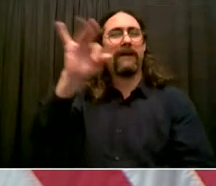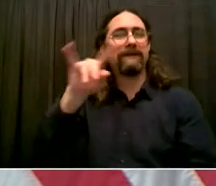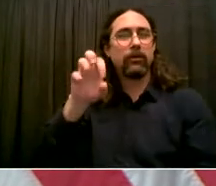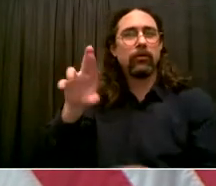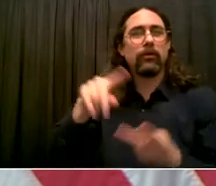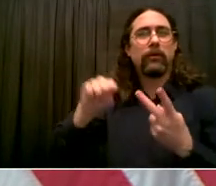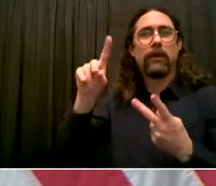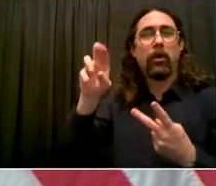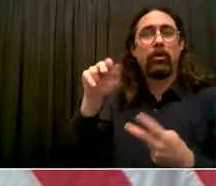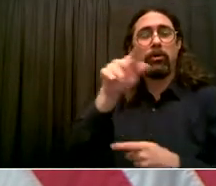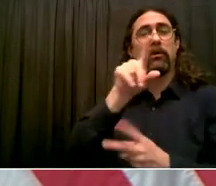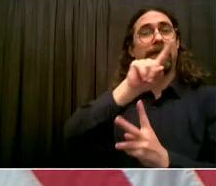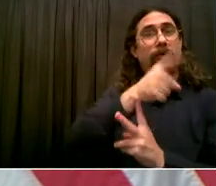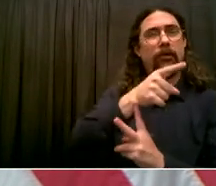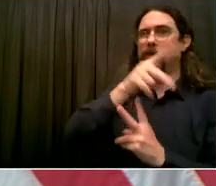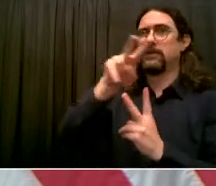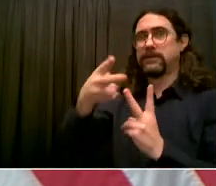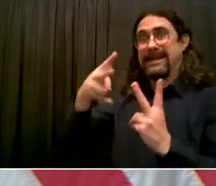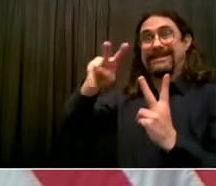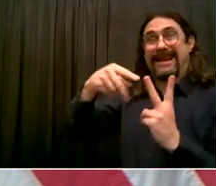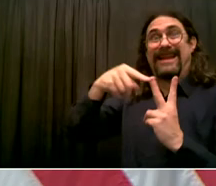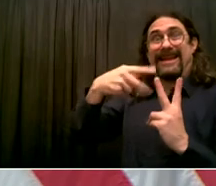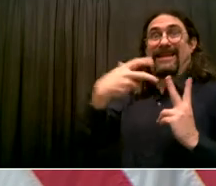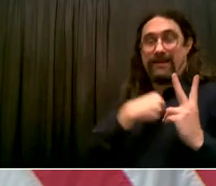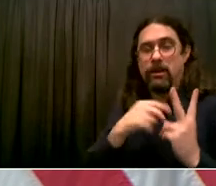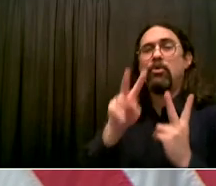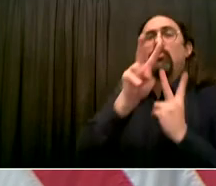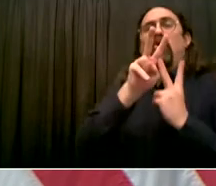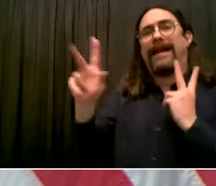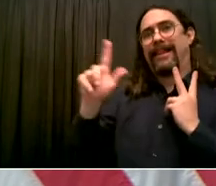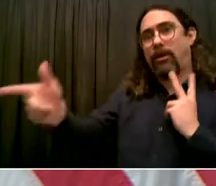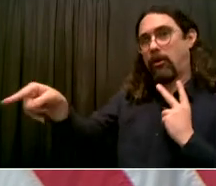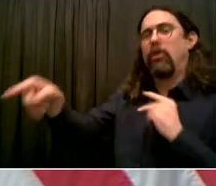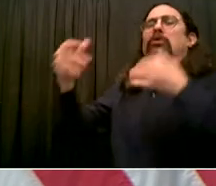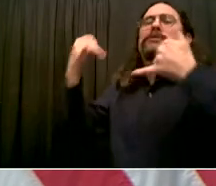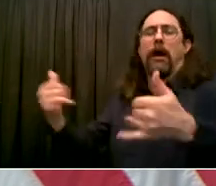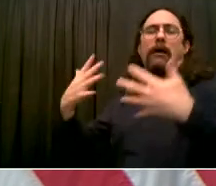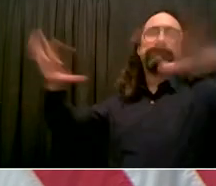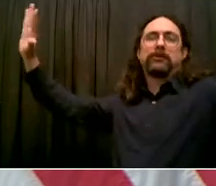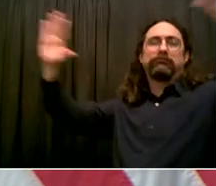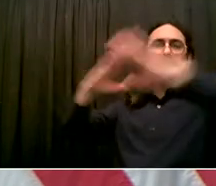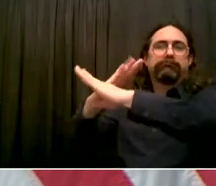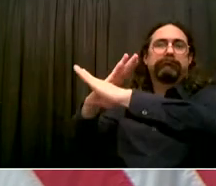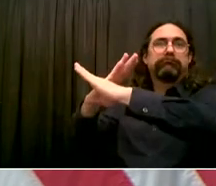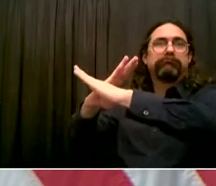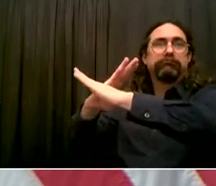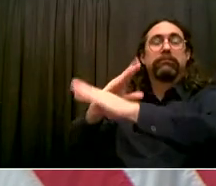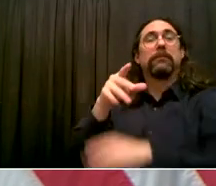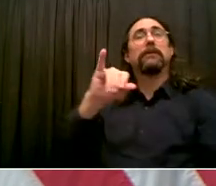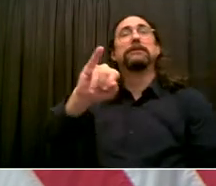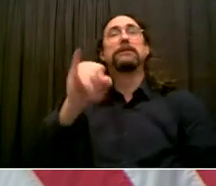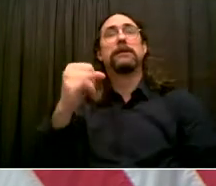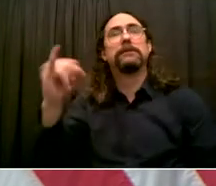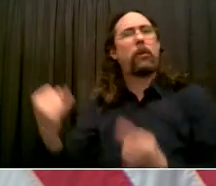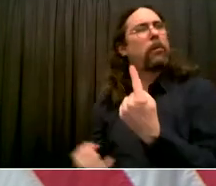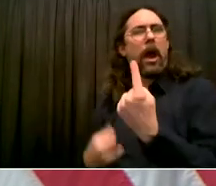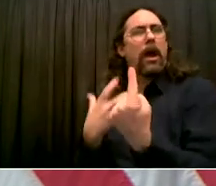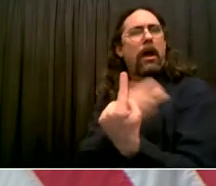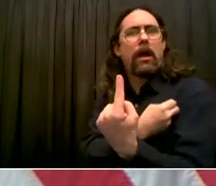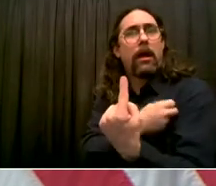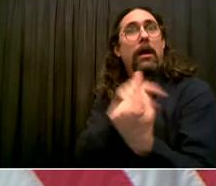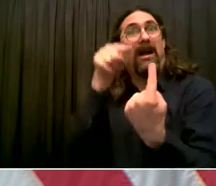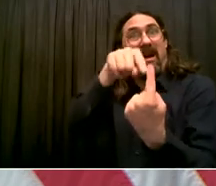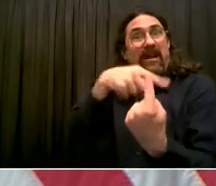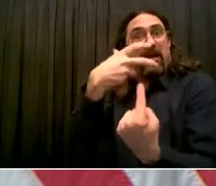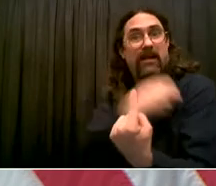vaccinated is not just about protecting yourself. It's about protecting others. The same way that we have encouraged people